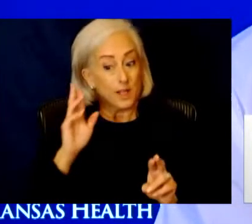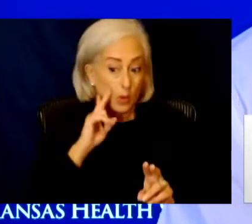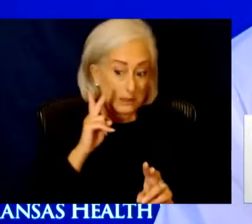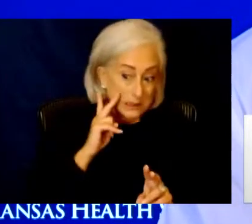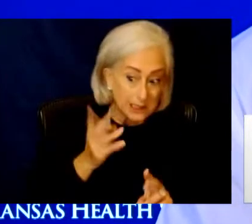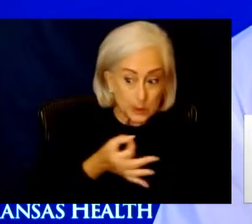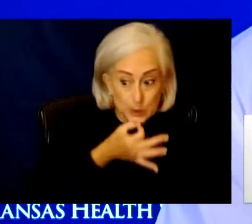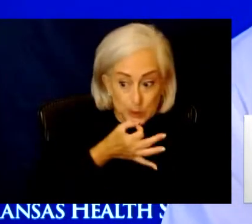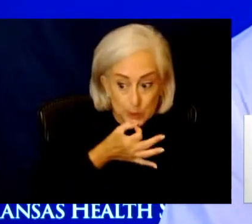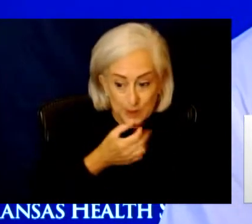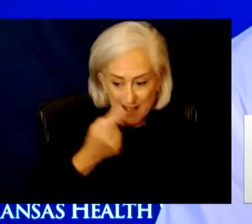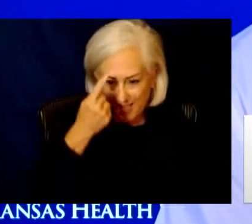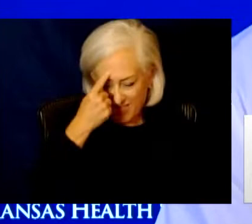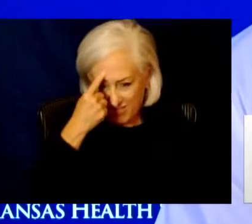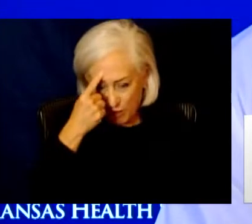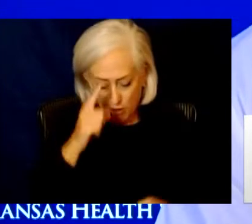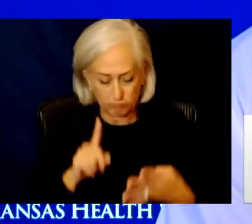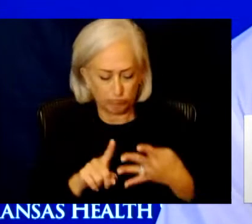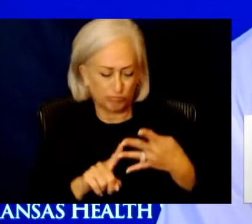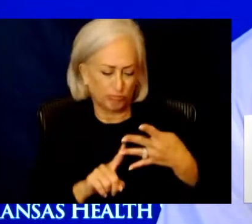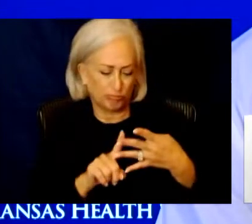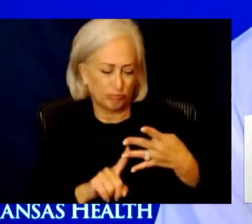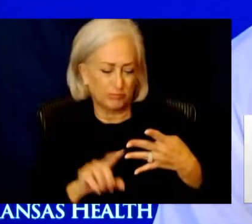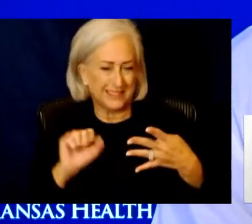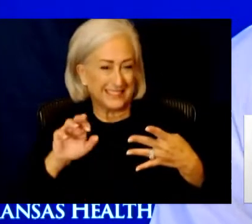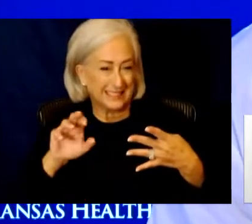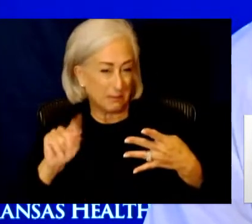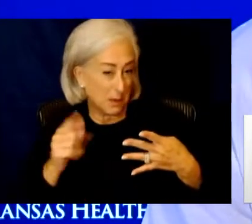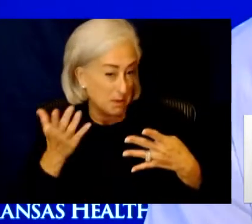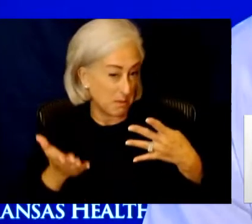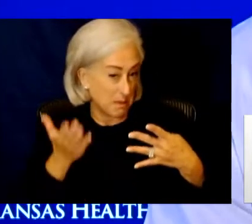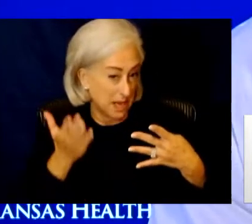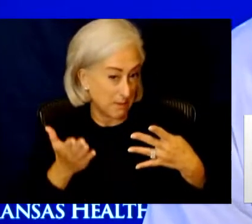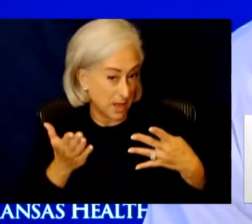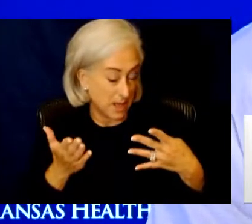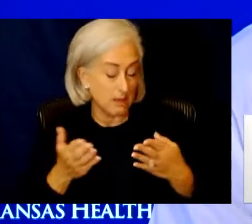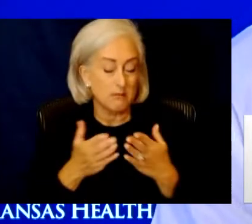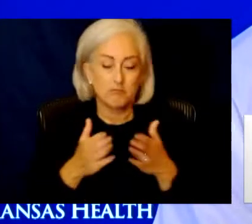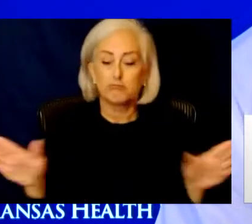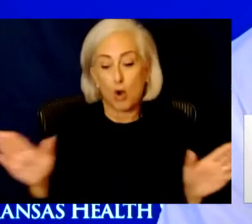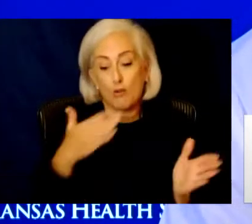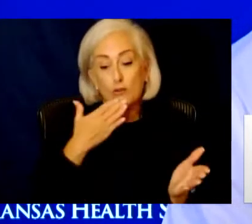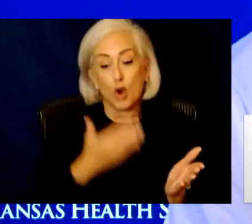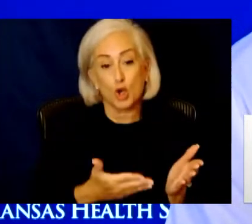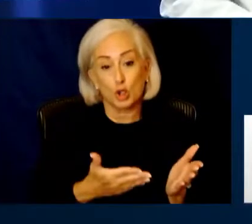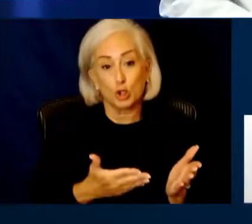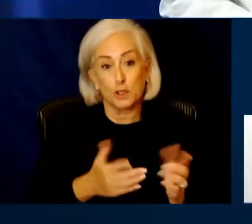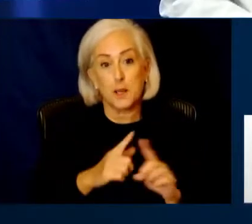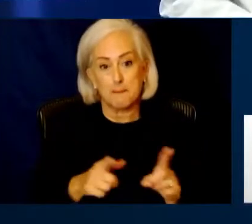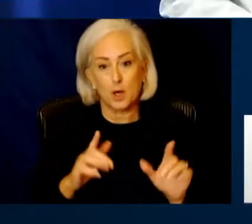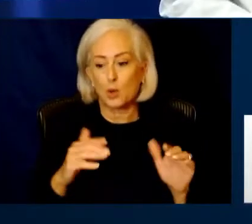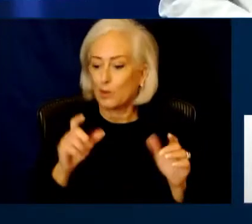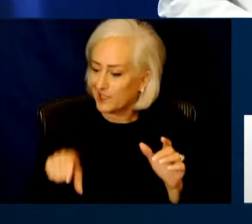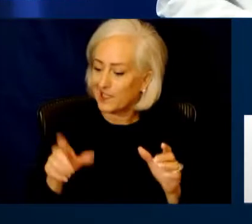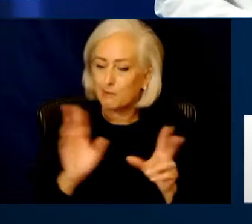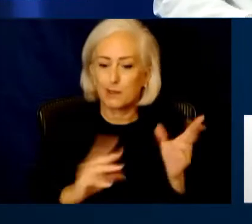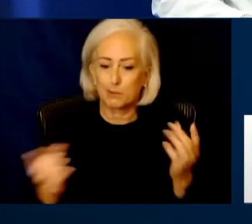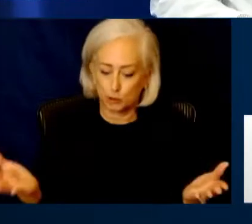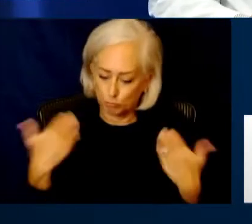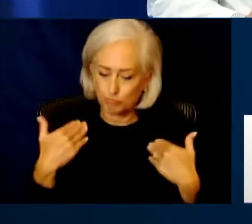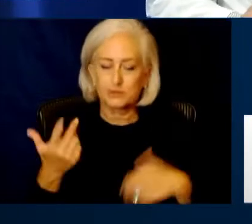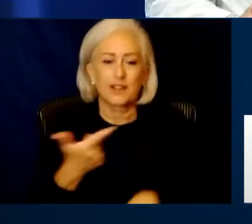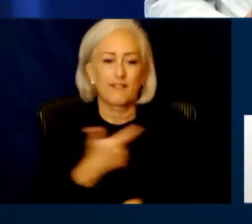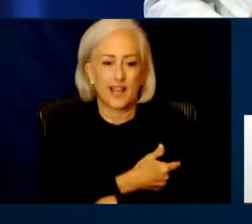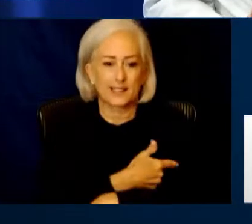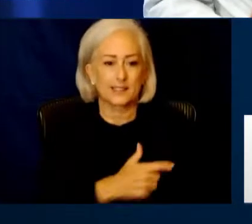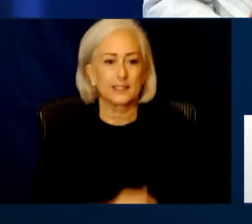saw, earlier mid-September, but I think overall that's good. We just need to get those vaccines into arms. And what we know is that vaccination and